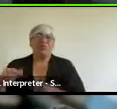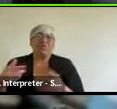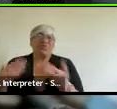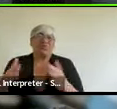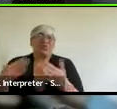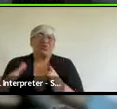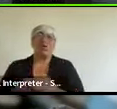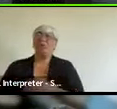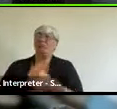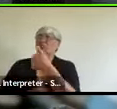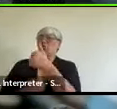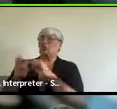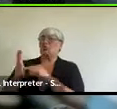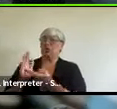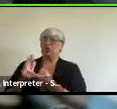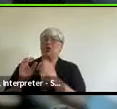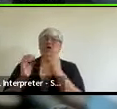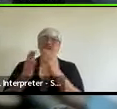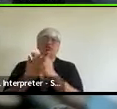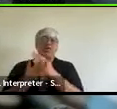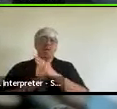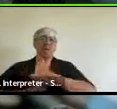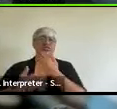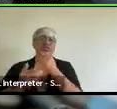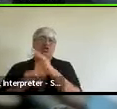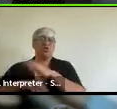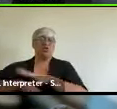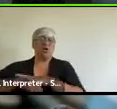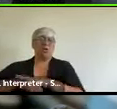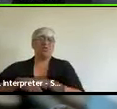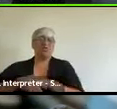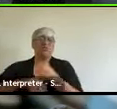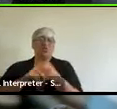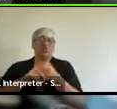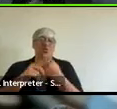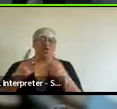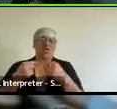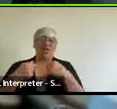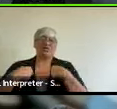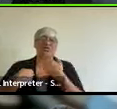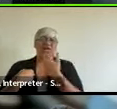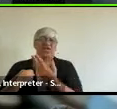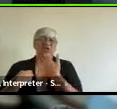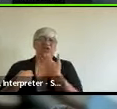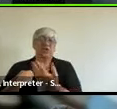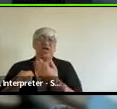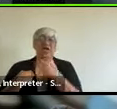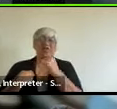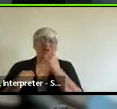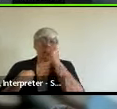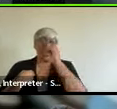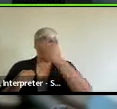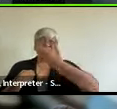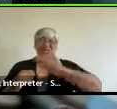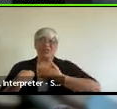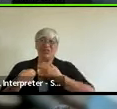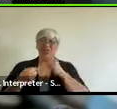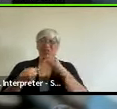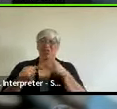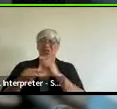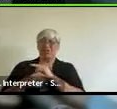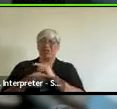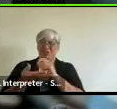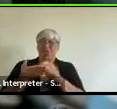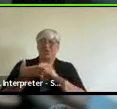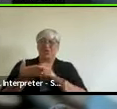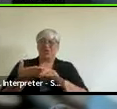really good point. Look, I really appreciate you taking the time to speak with us today. And if you can share your notes with us, that would be